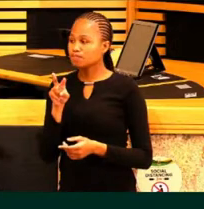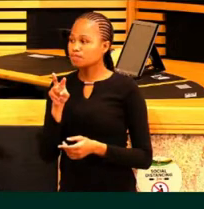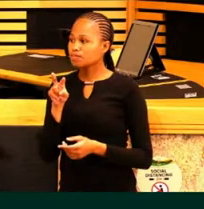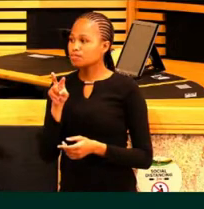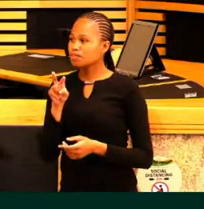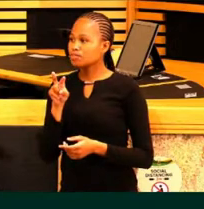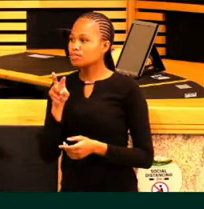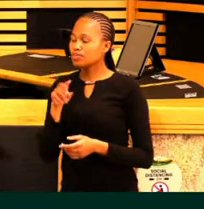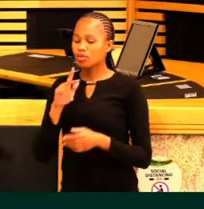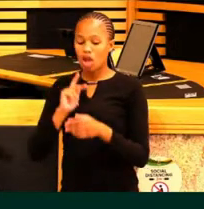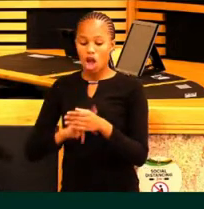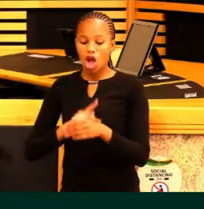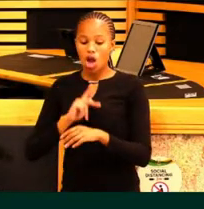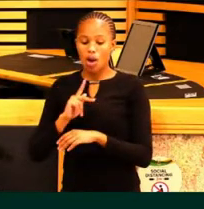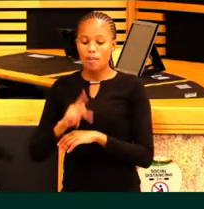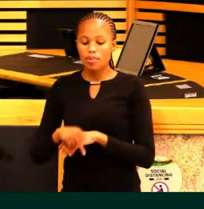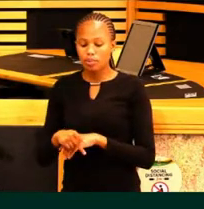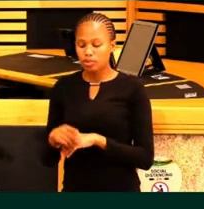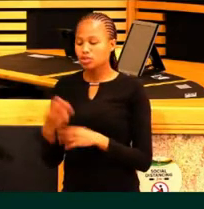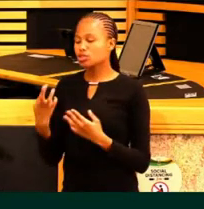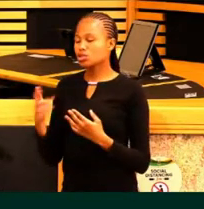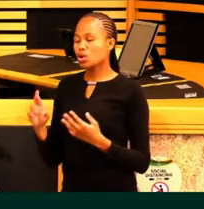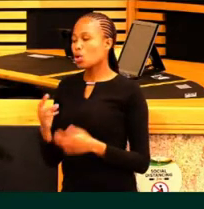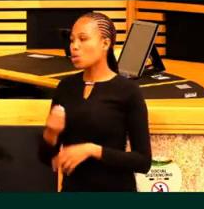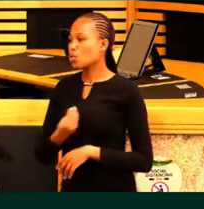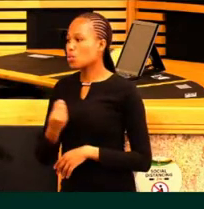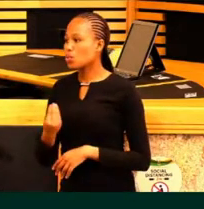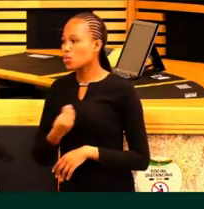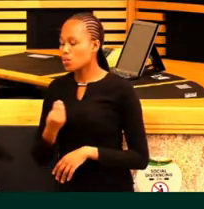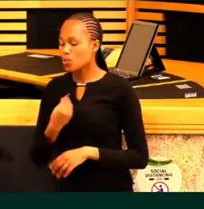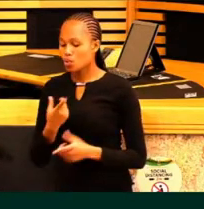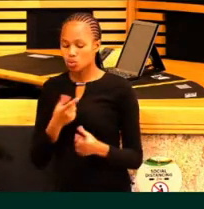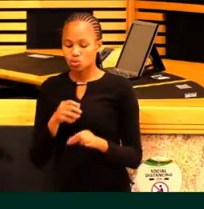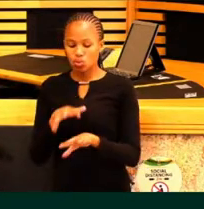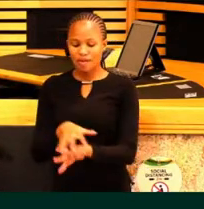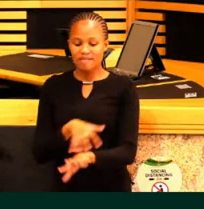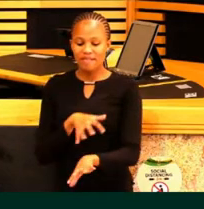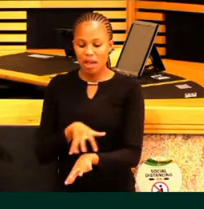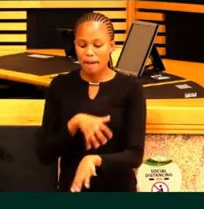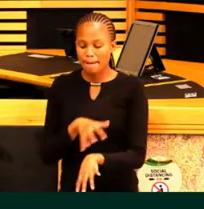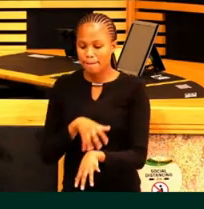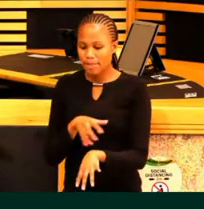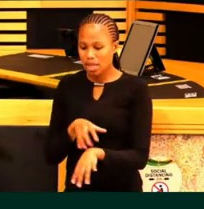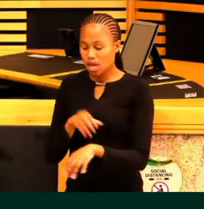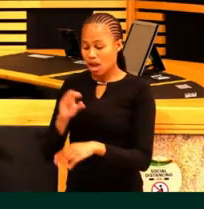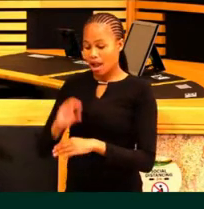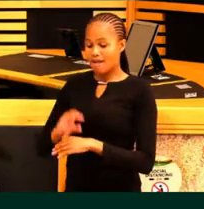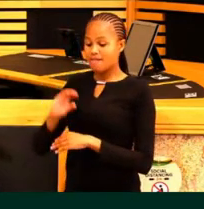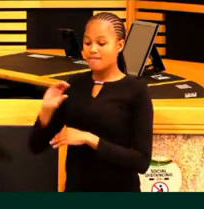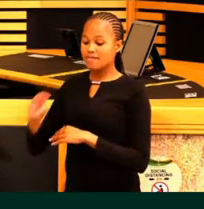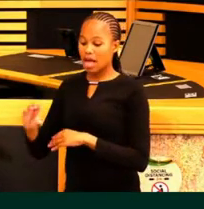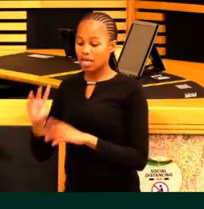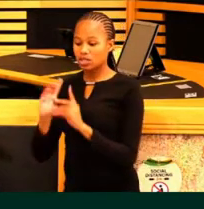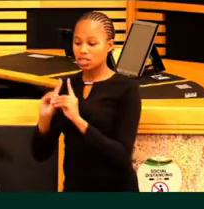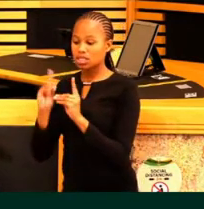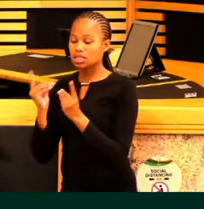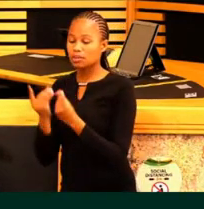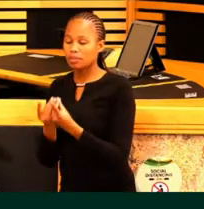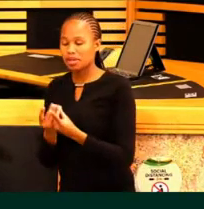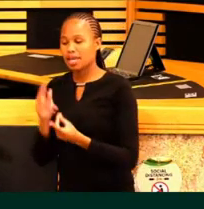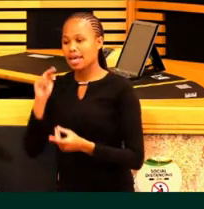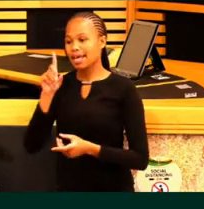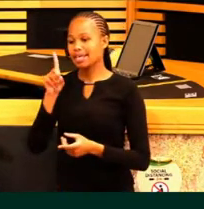e projects or young people that are in farming bayaf and the Departments the entities